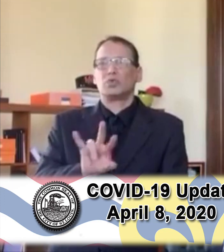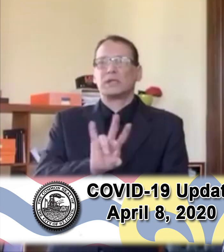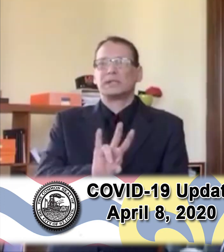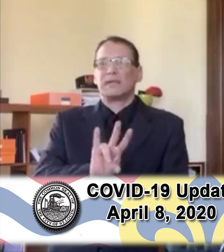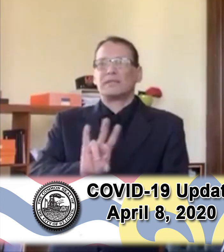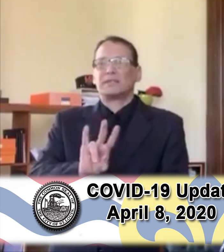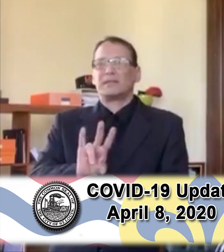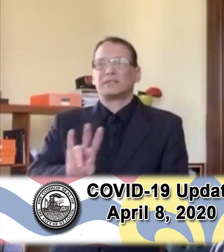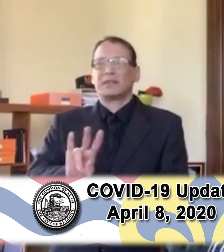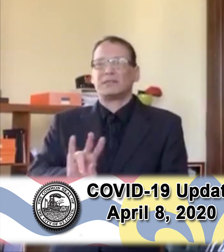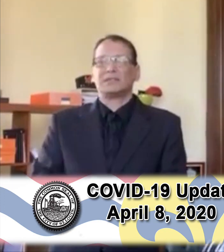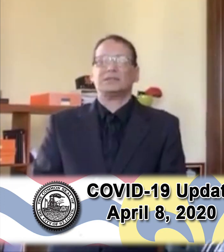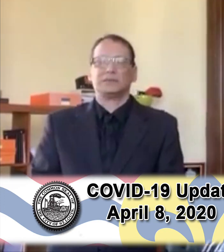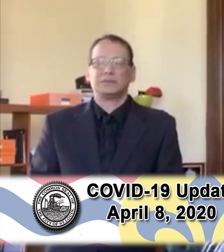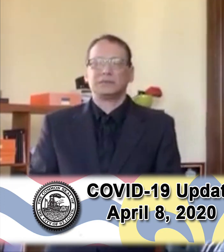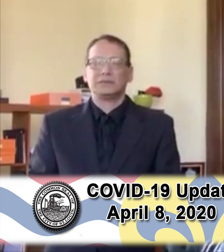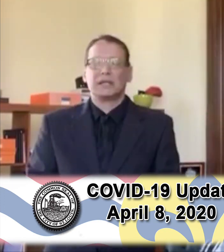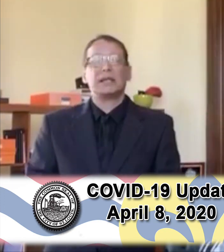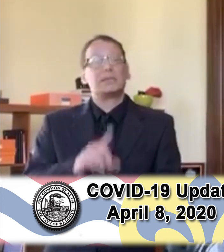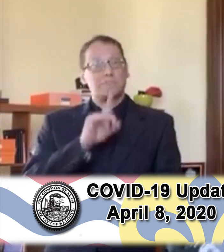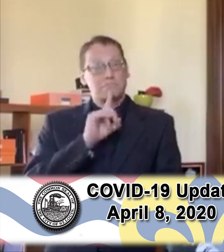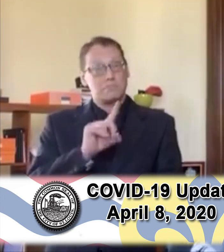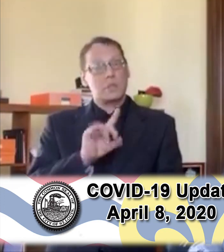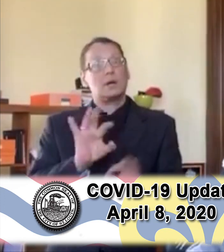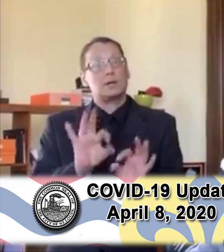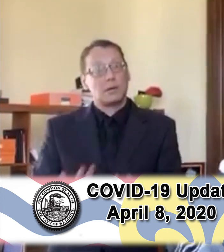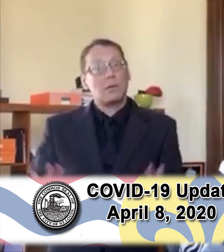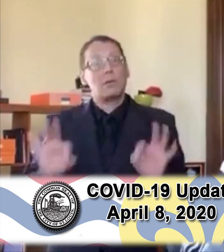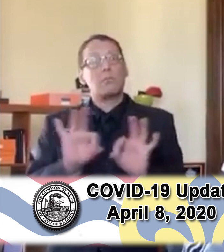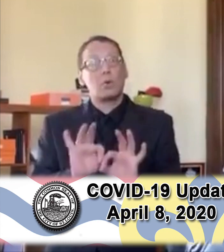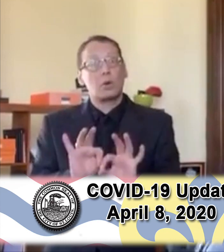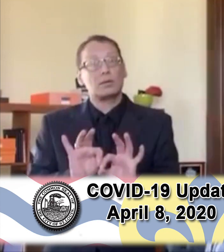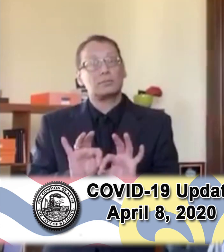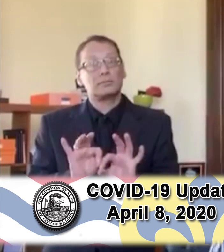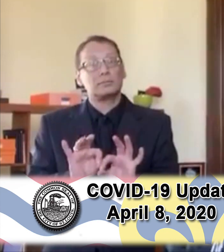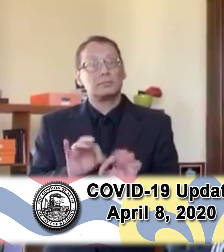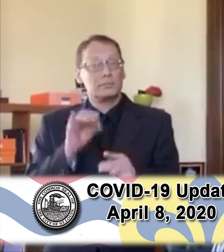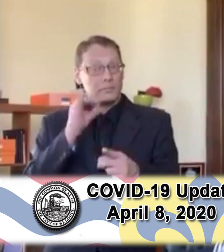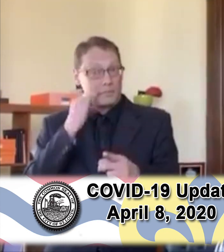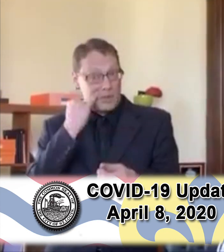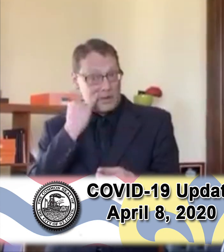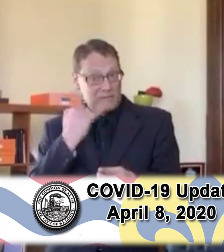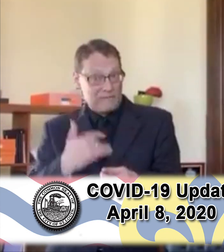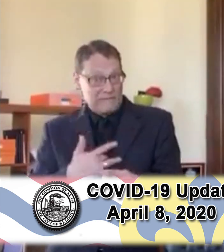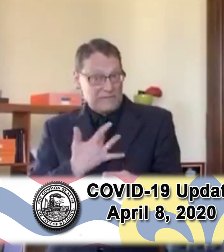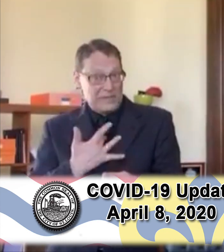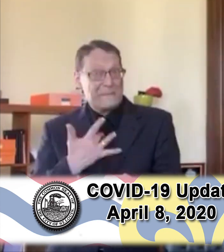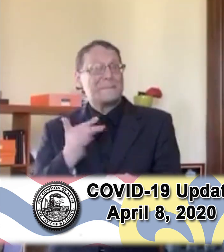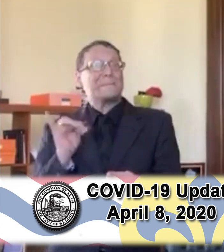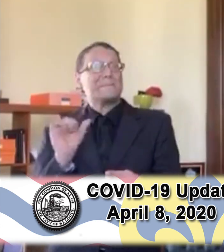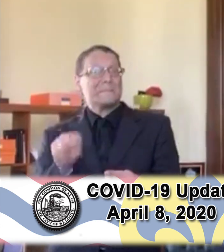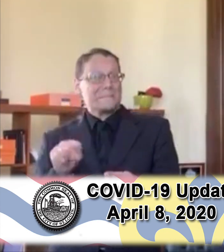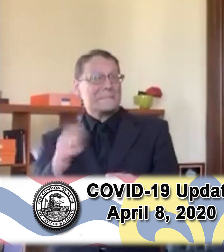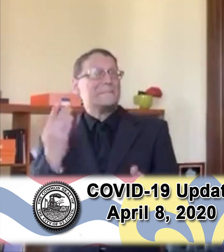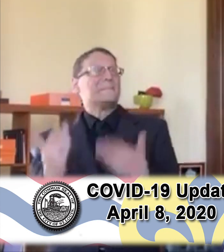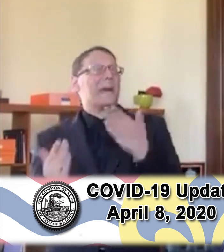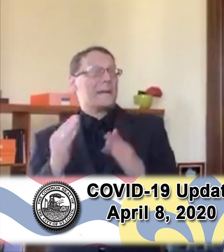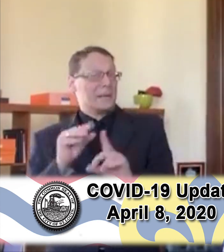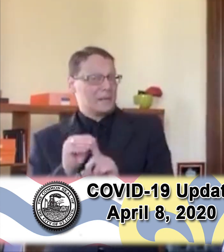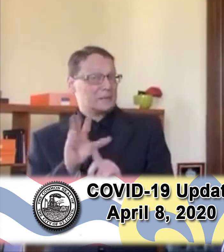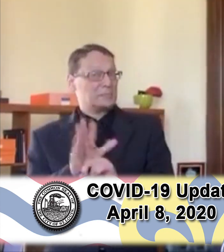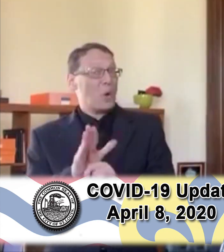833-2777. So it is important that if you feel that you have been exposed or have symptoms